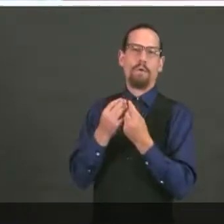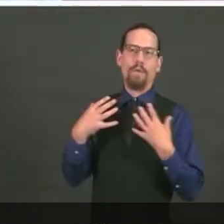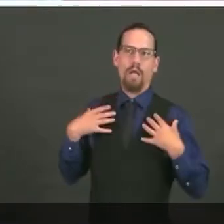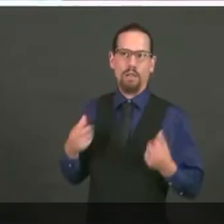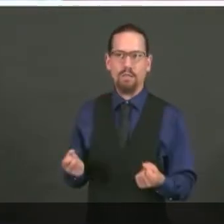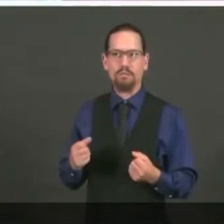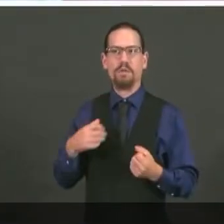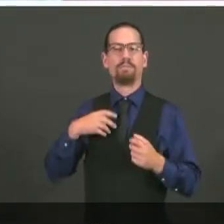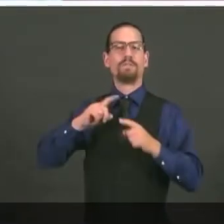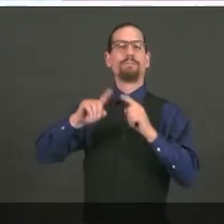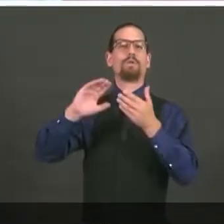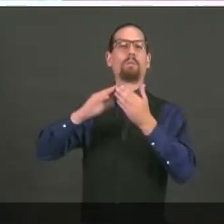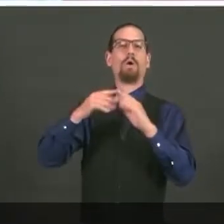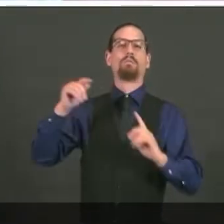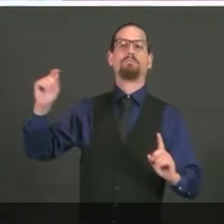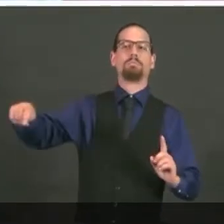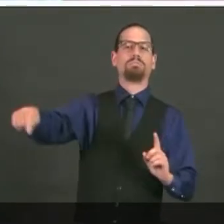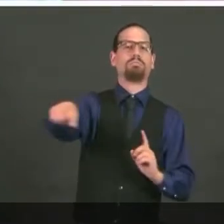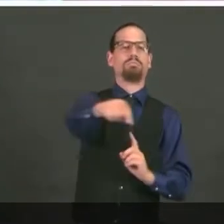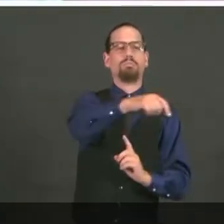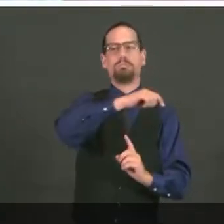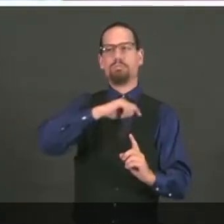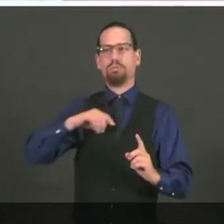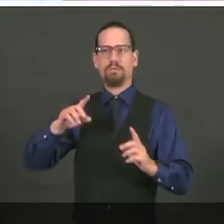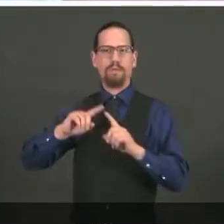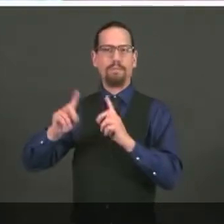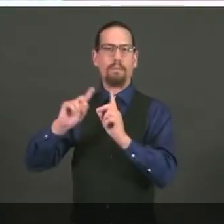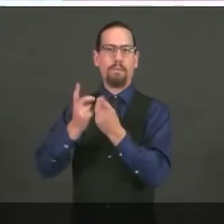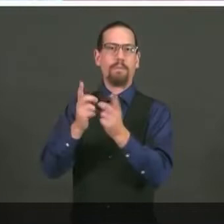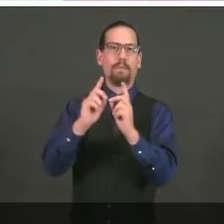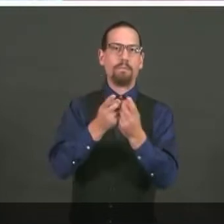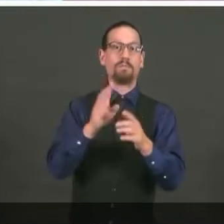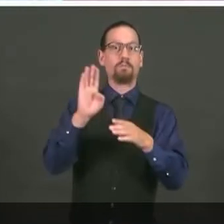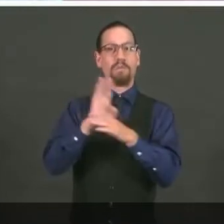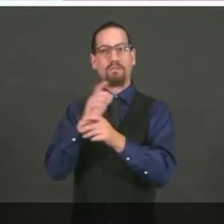with Department of Big Business Regulation who has